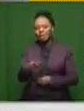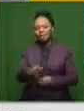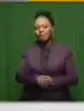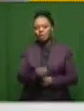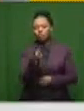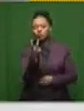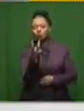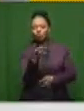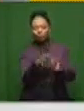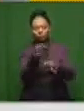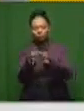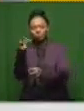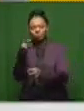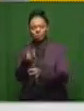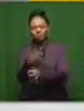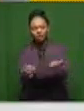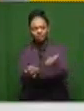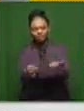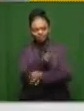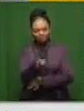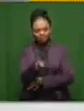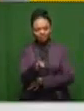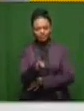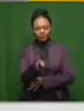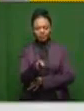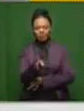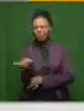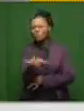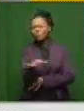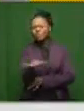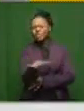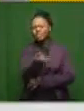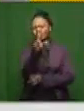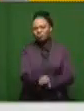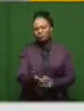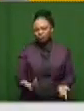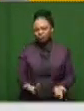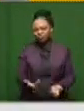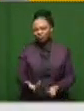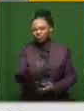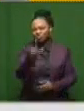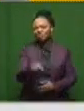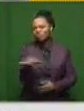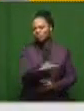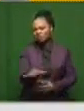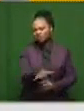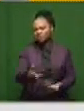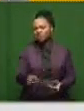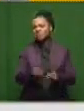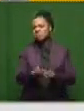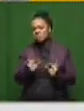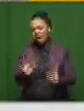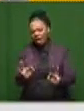which I just mentioned which one is the cheapest and also the most effective.